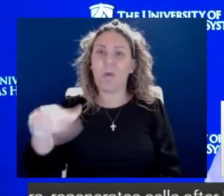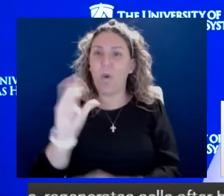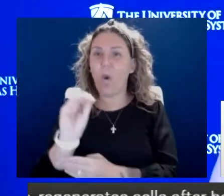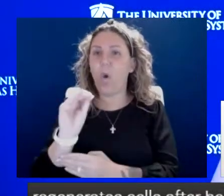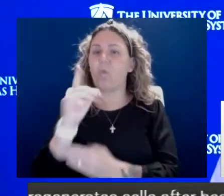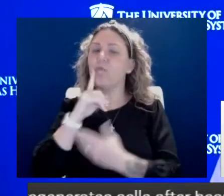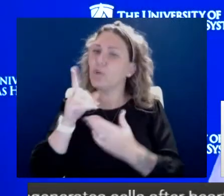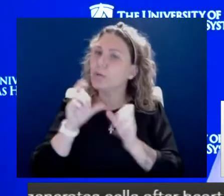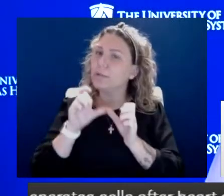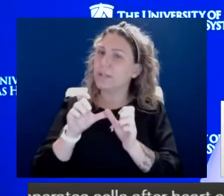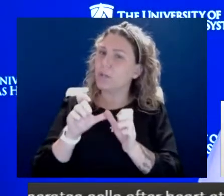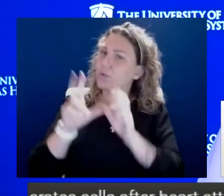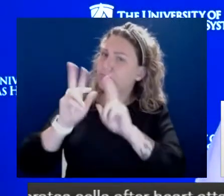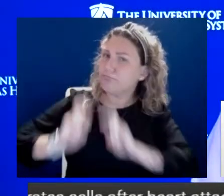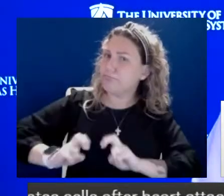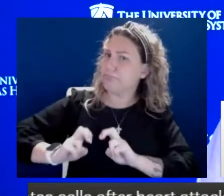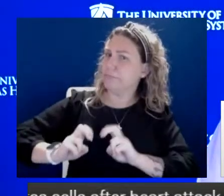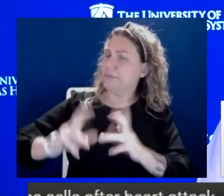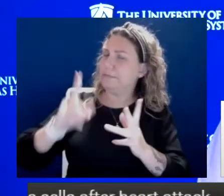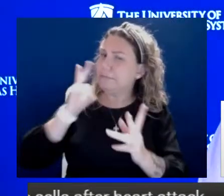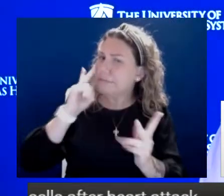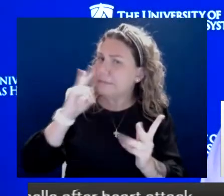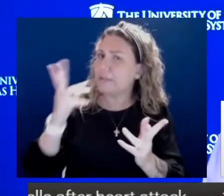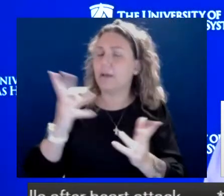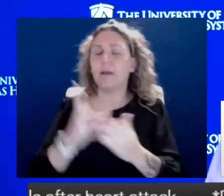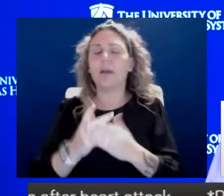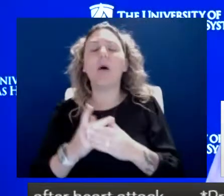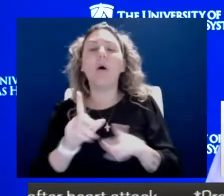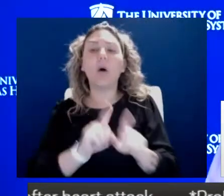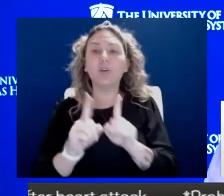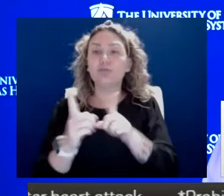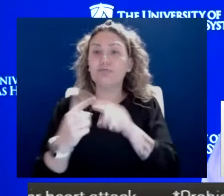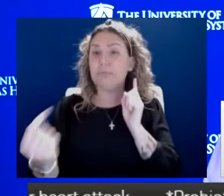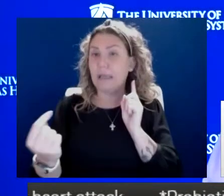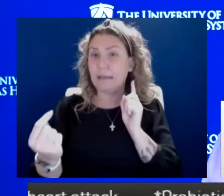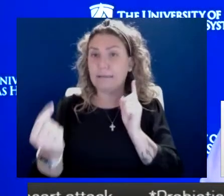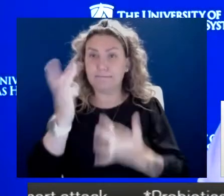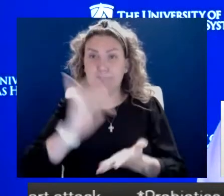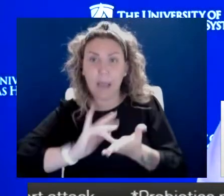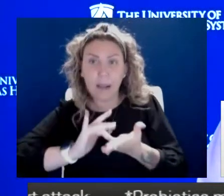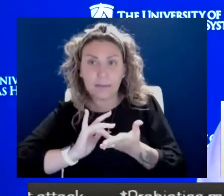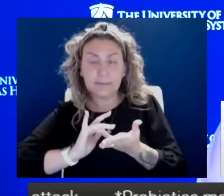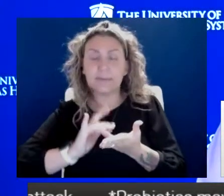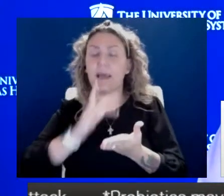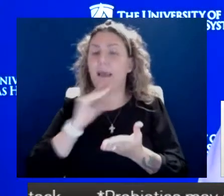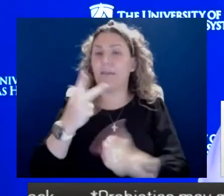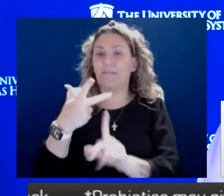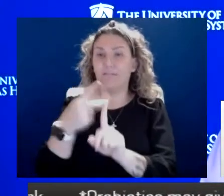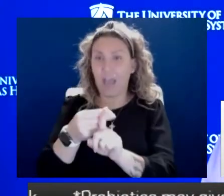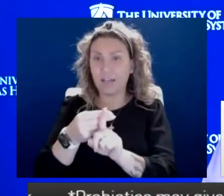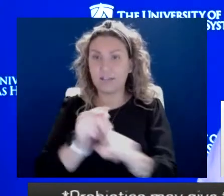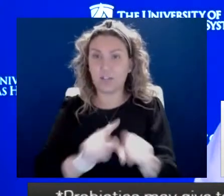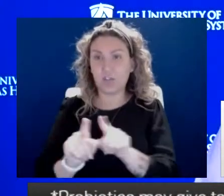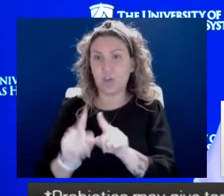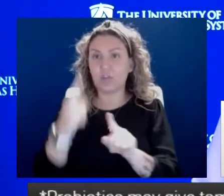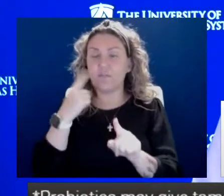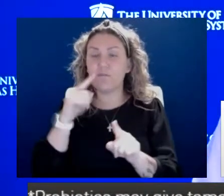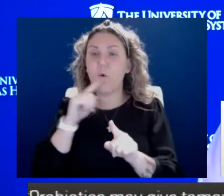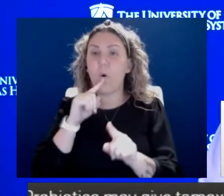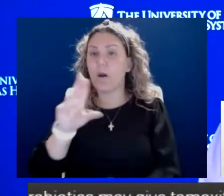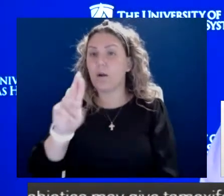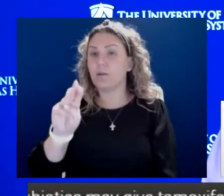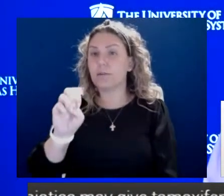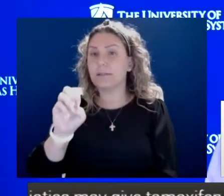We do have antiviral drugs if it's needed. We also do have vaccination for smallpox, which is